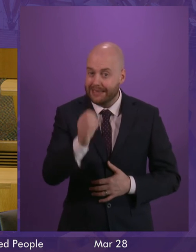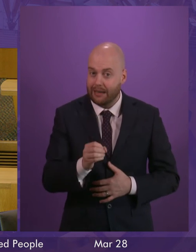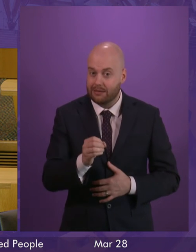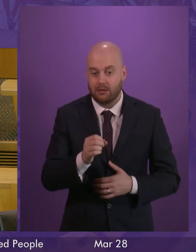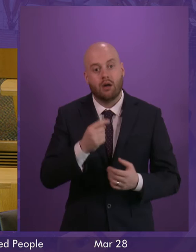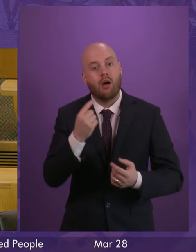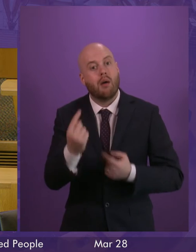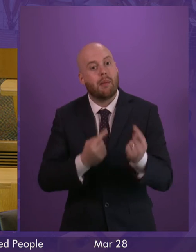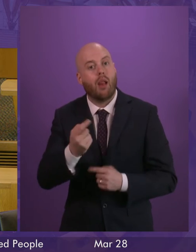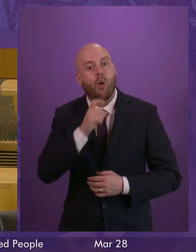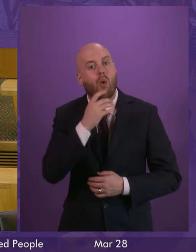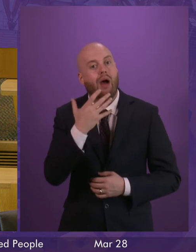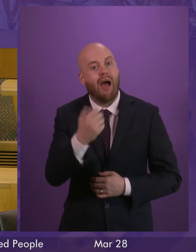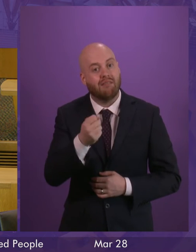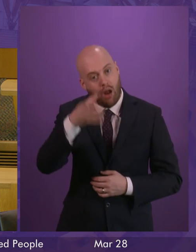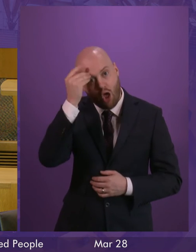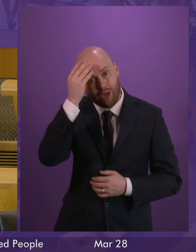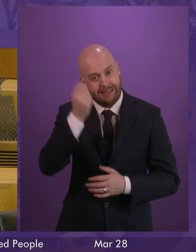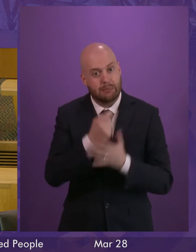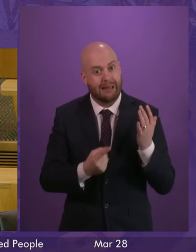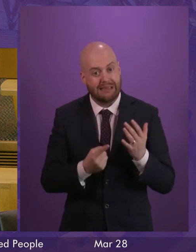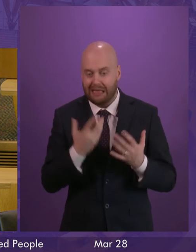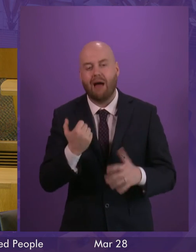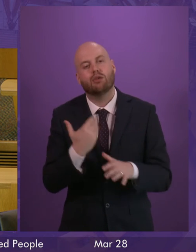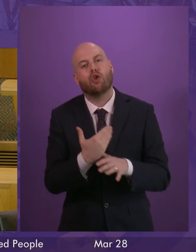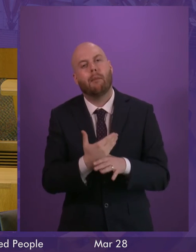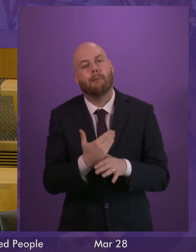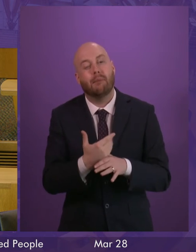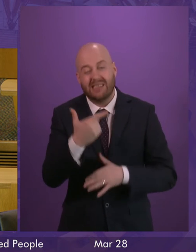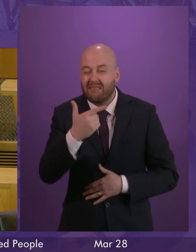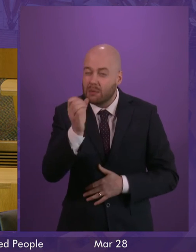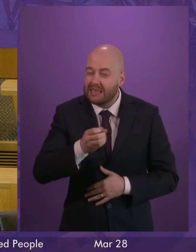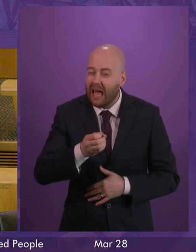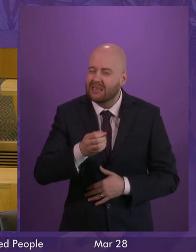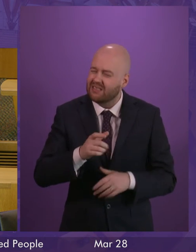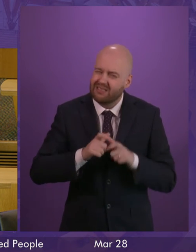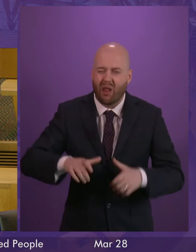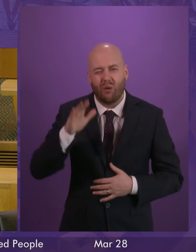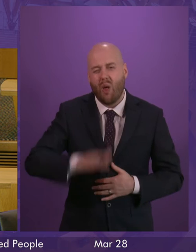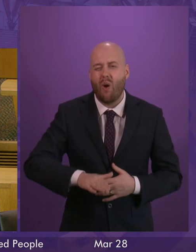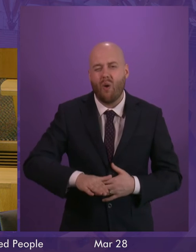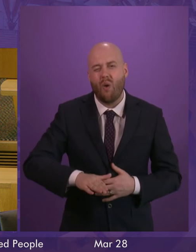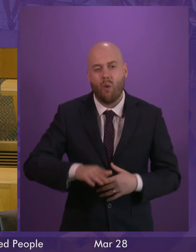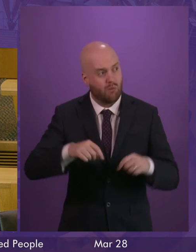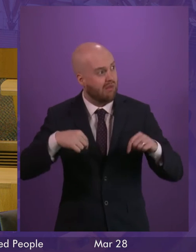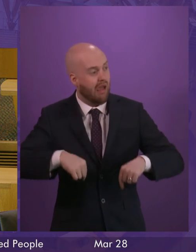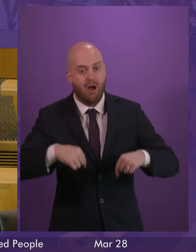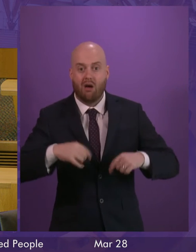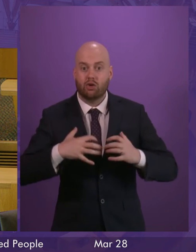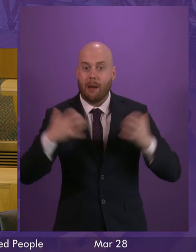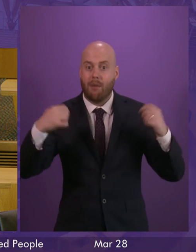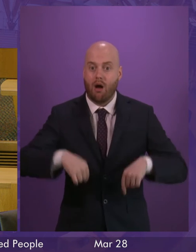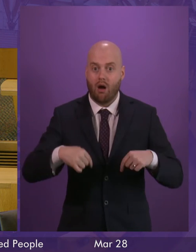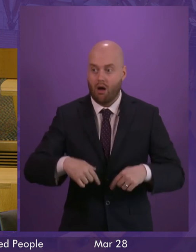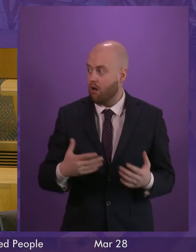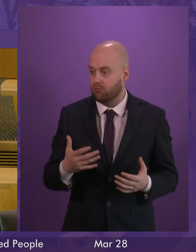kind of employment. In this chamber, we see a massive gulf between the chamber here and the society we seek to serve. We just don't reflect